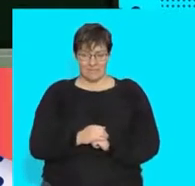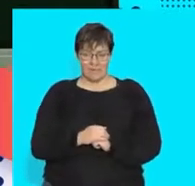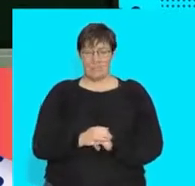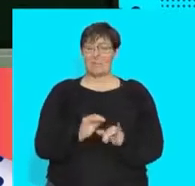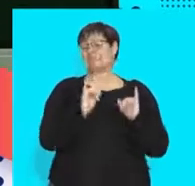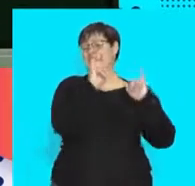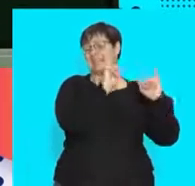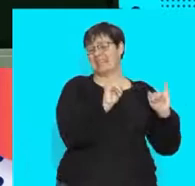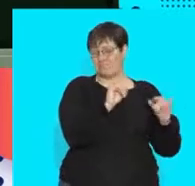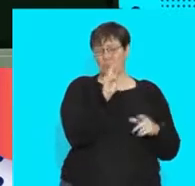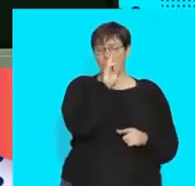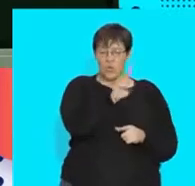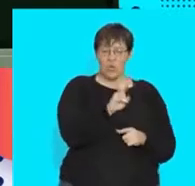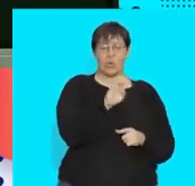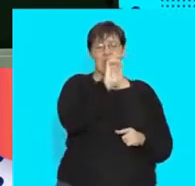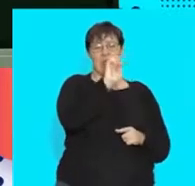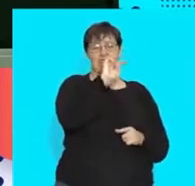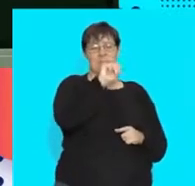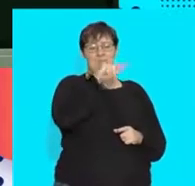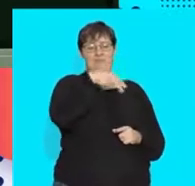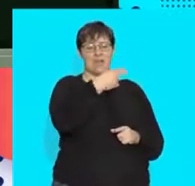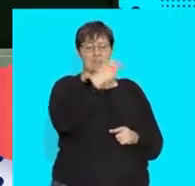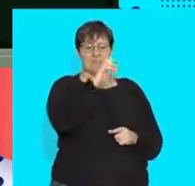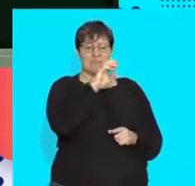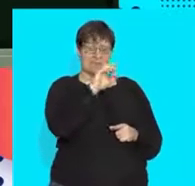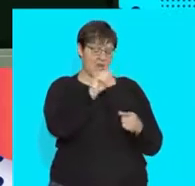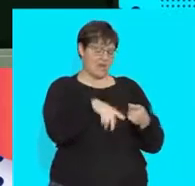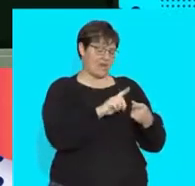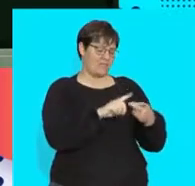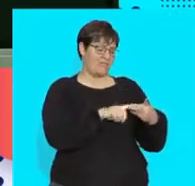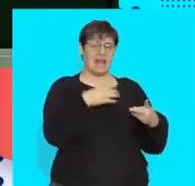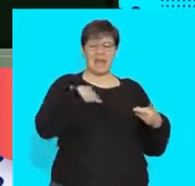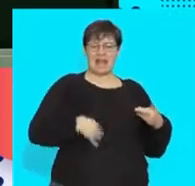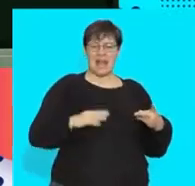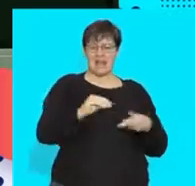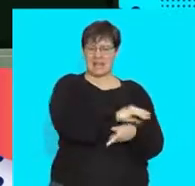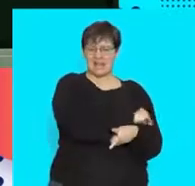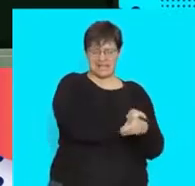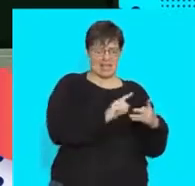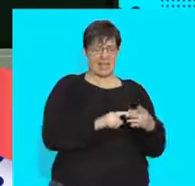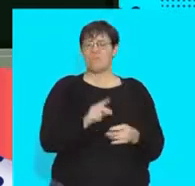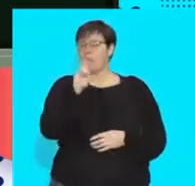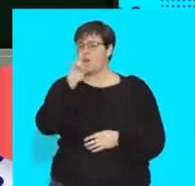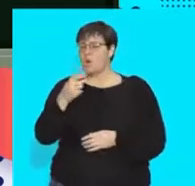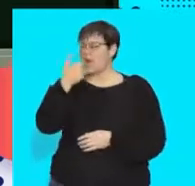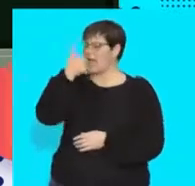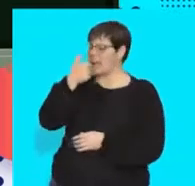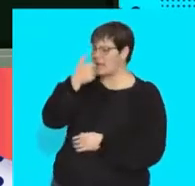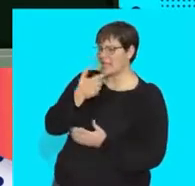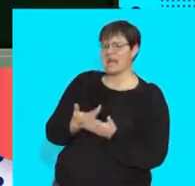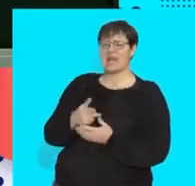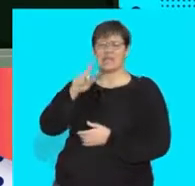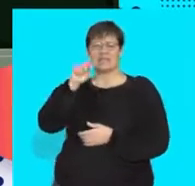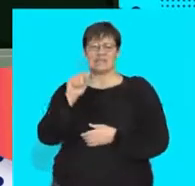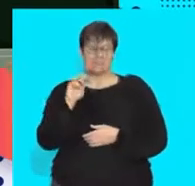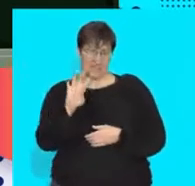where we looked at emphysema, we looked at lung cancer, and we looked at asthma, and we looked at tuberculosis, TB. We